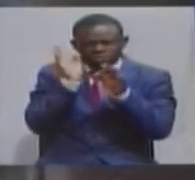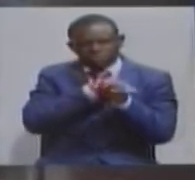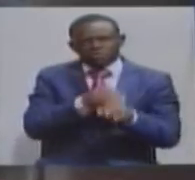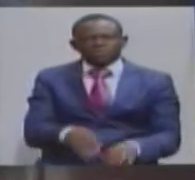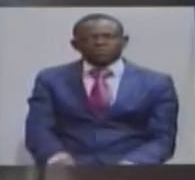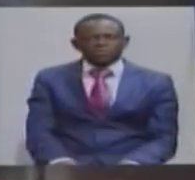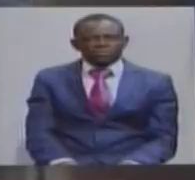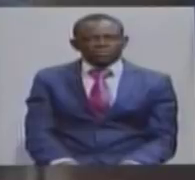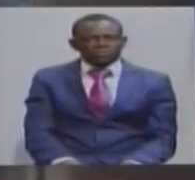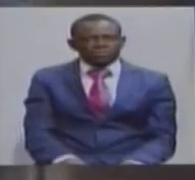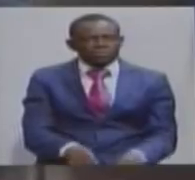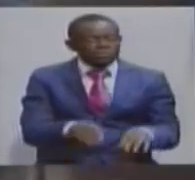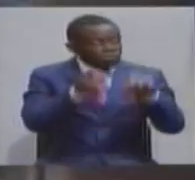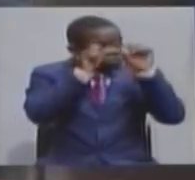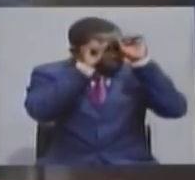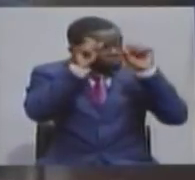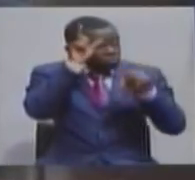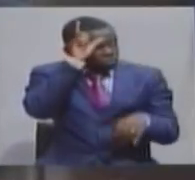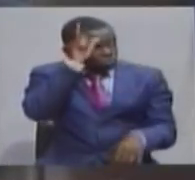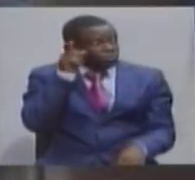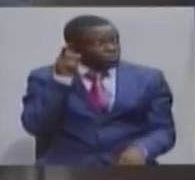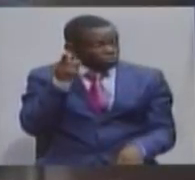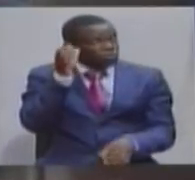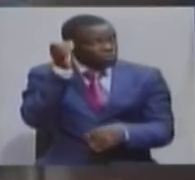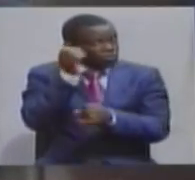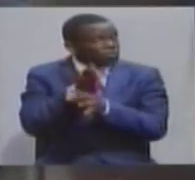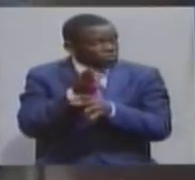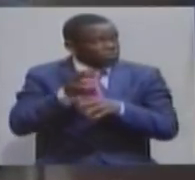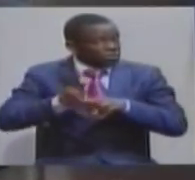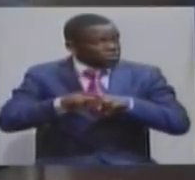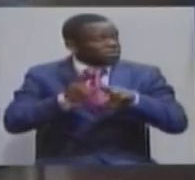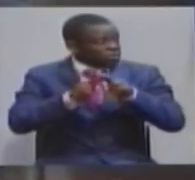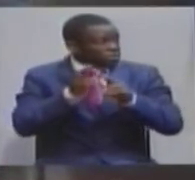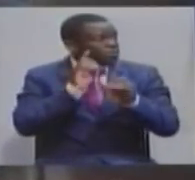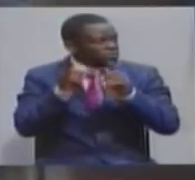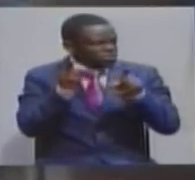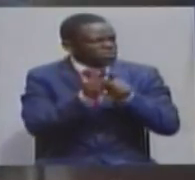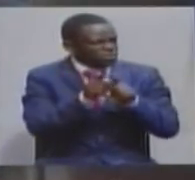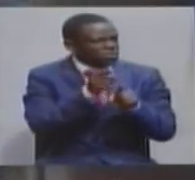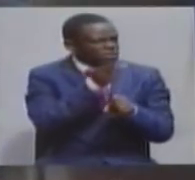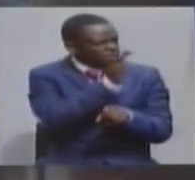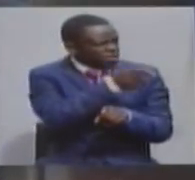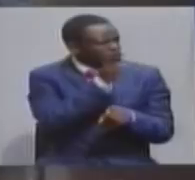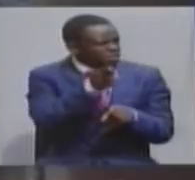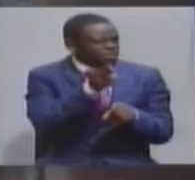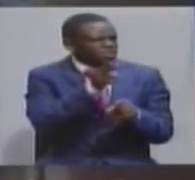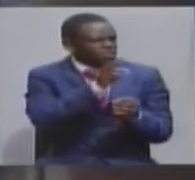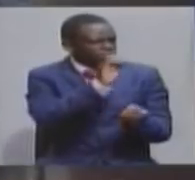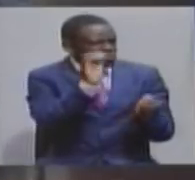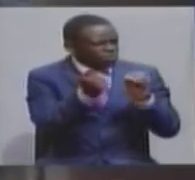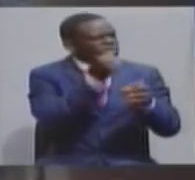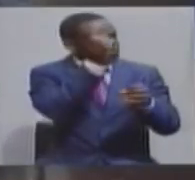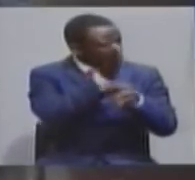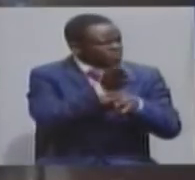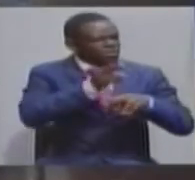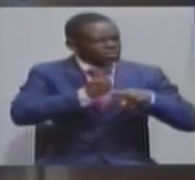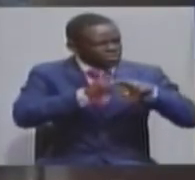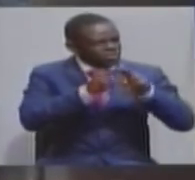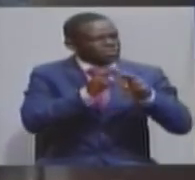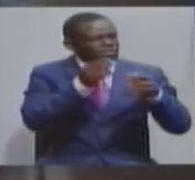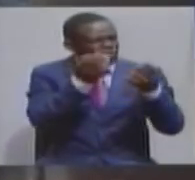dialogue. We've read in the media and Hakainde Hichilema and his team are ready to dialogue, and other opposition parties are equally ready to dialogue. But why